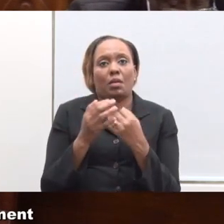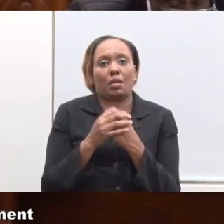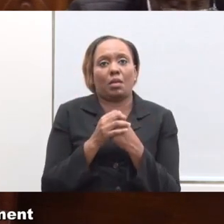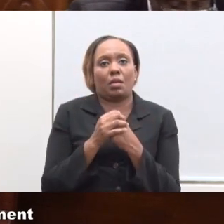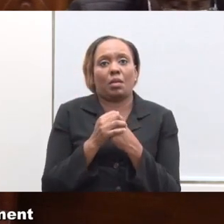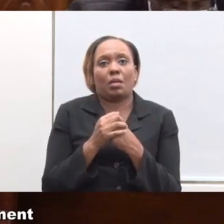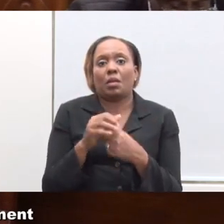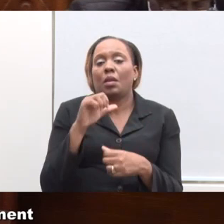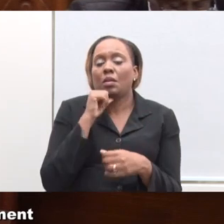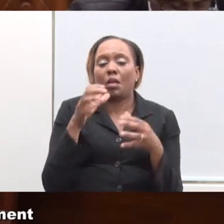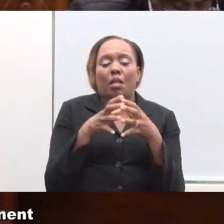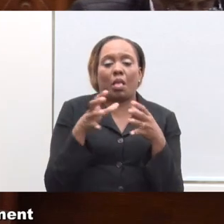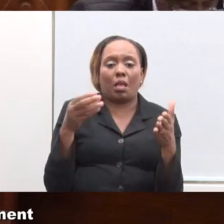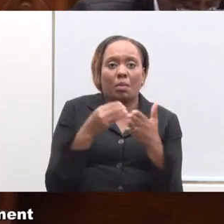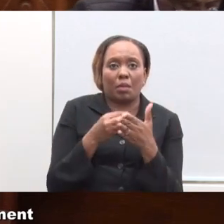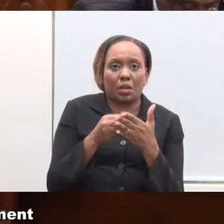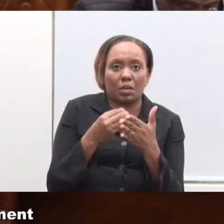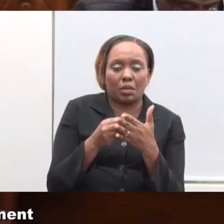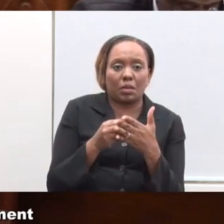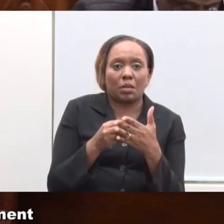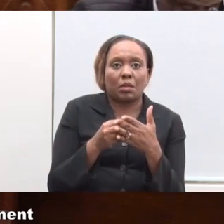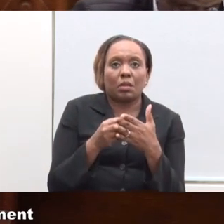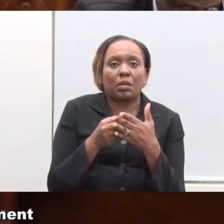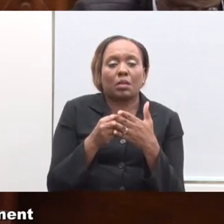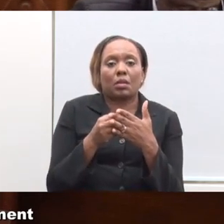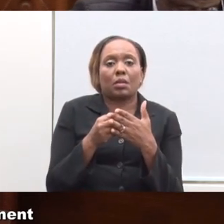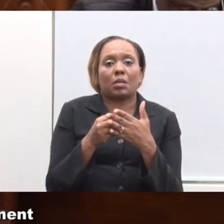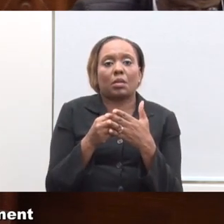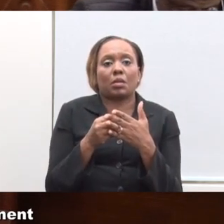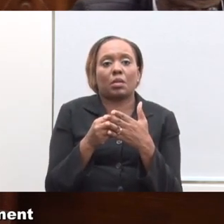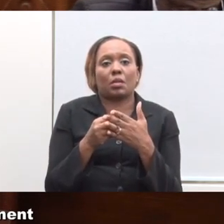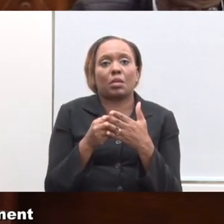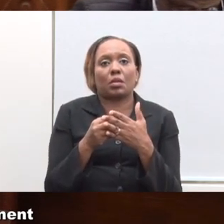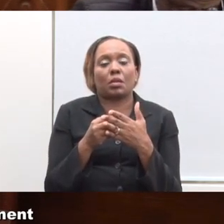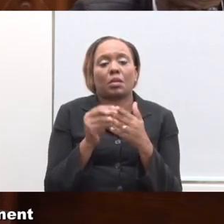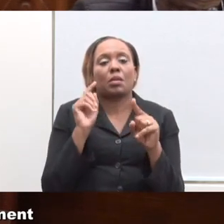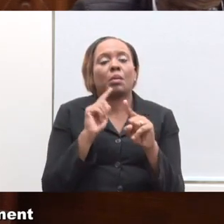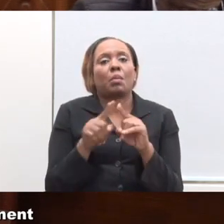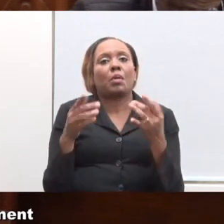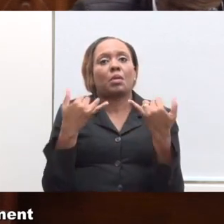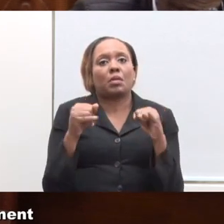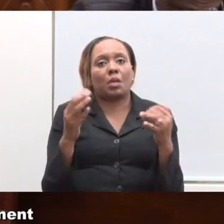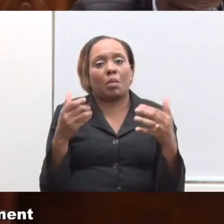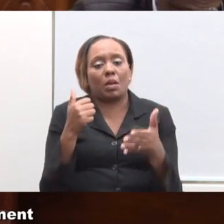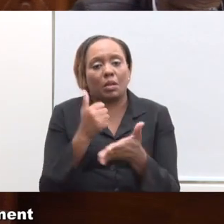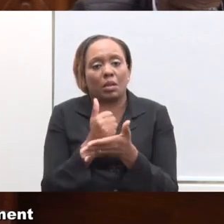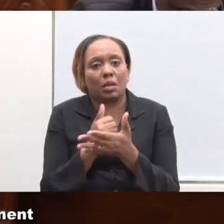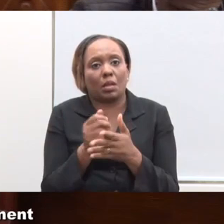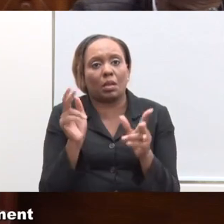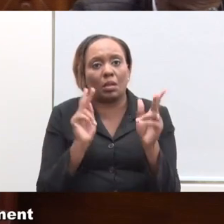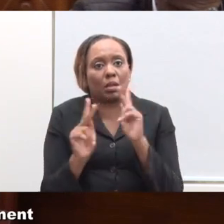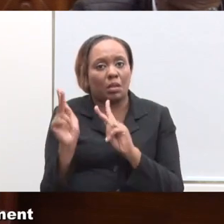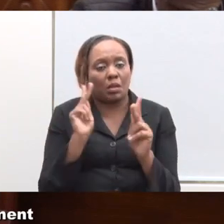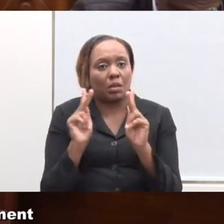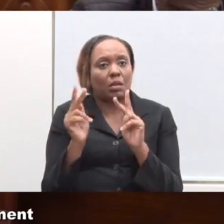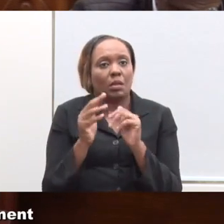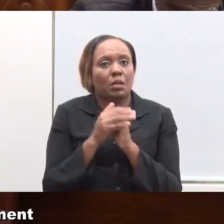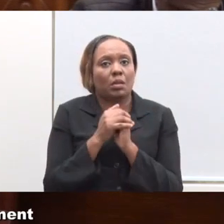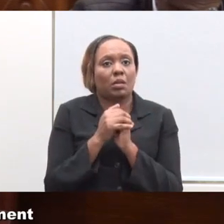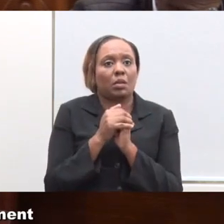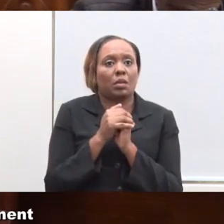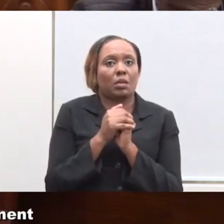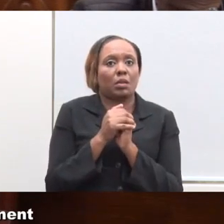a large amount, but it is an amount that is still intended to help people, and is larger than the initial welfare